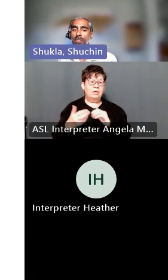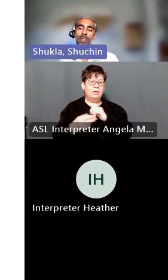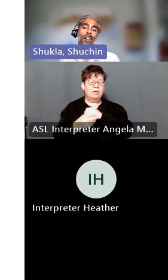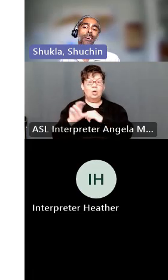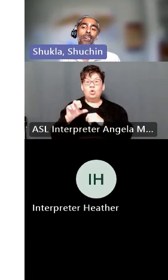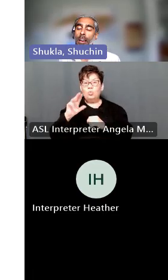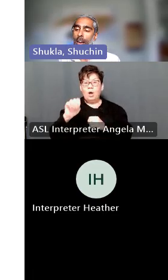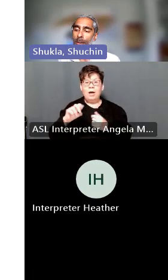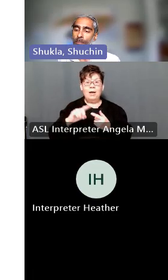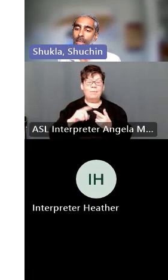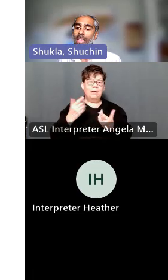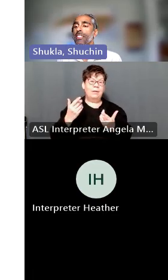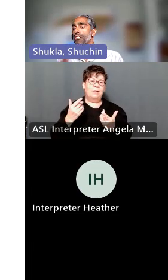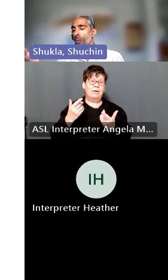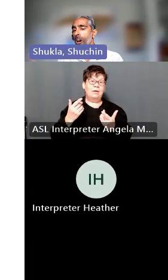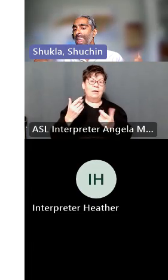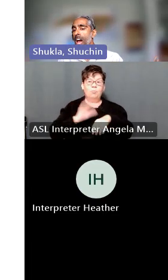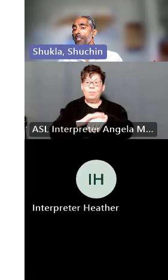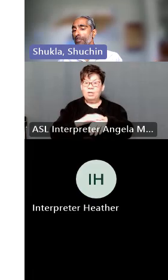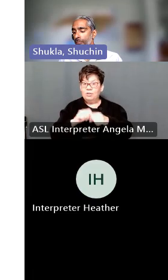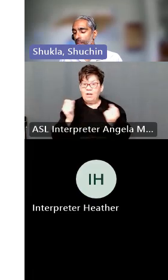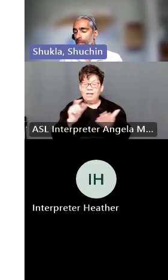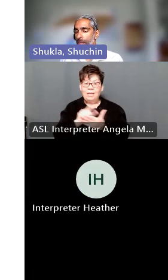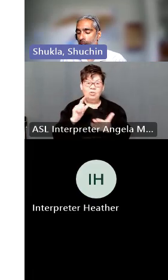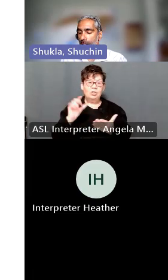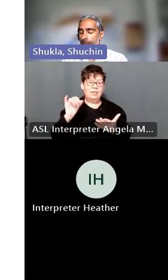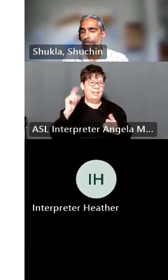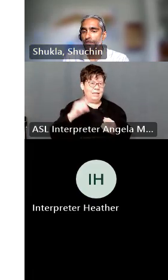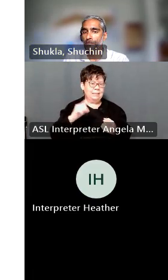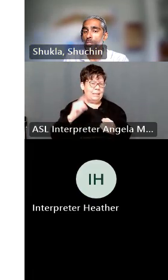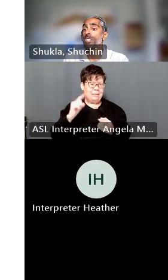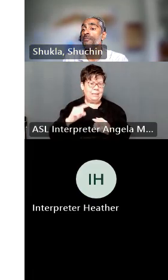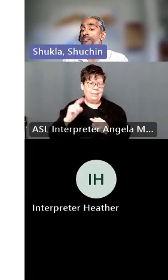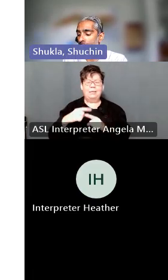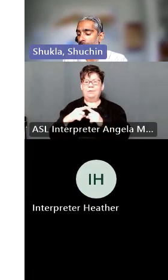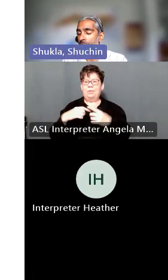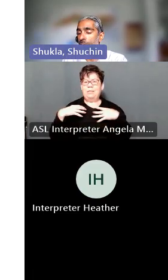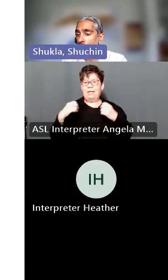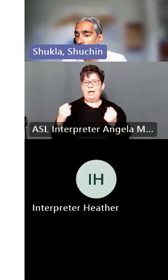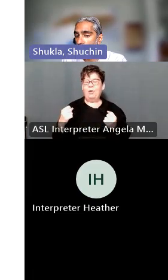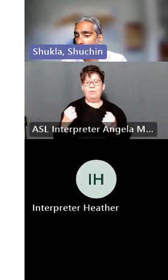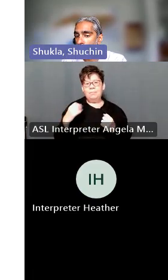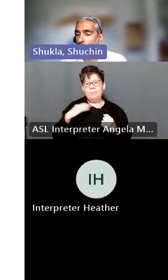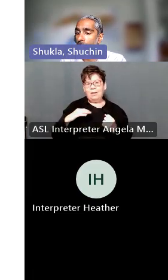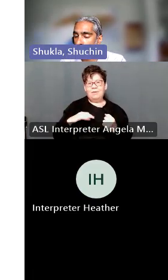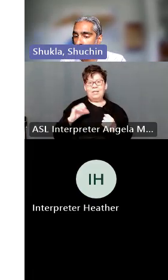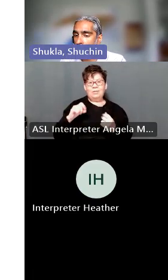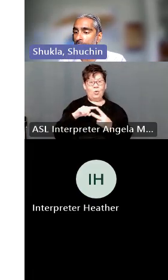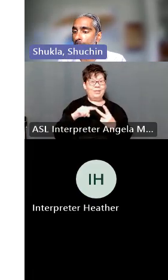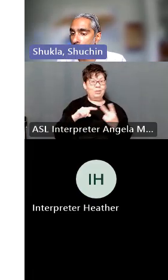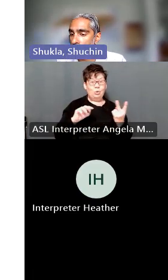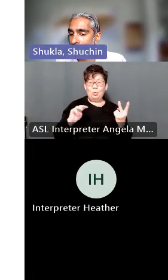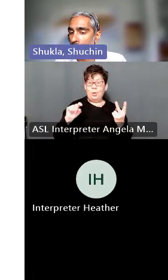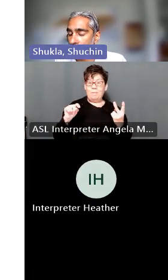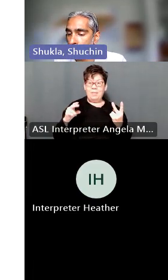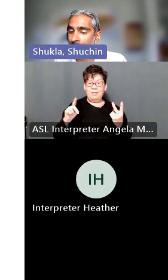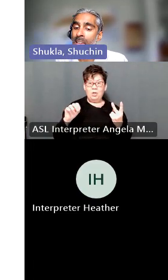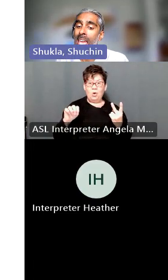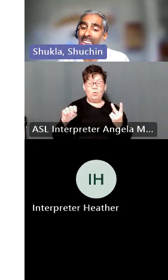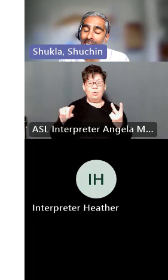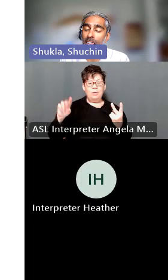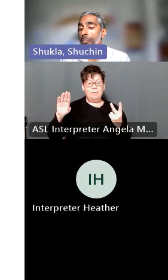probation violations, in addition to all that health benefit. So it's very good for health and